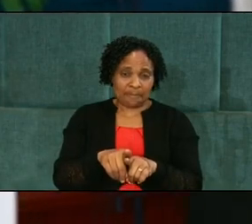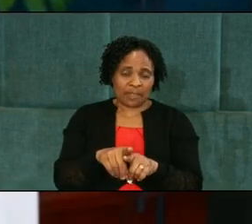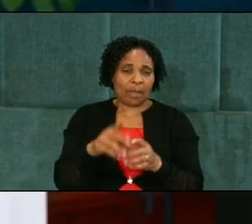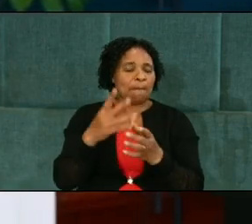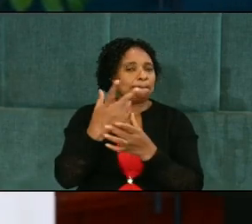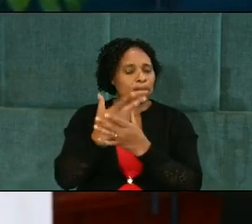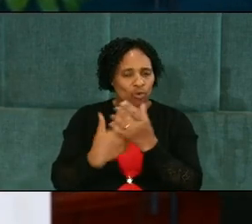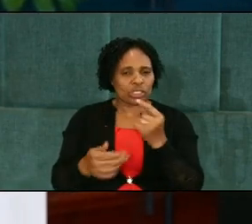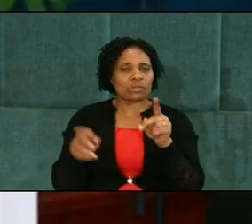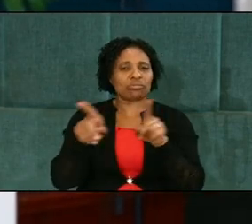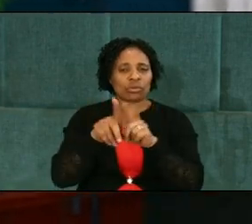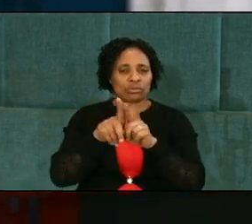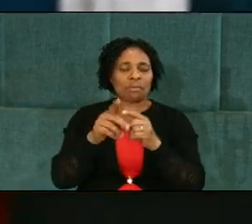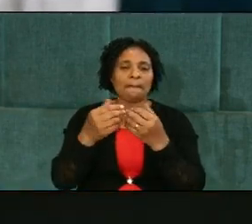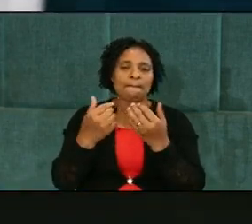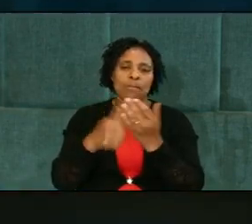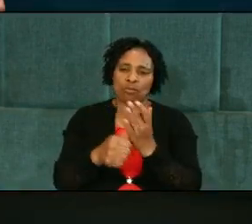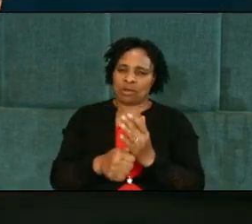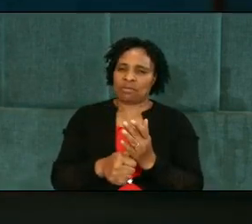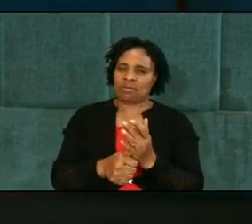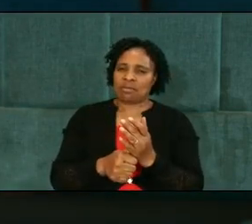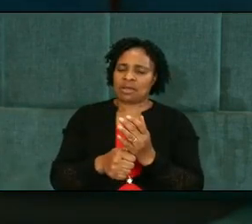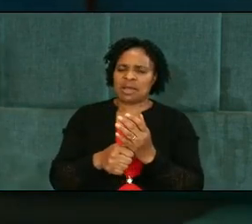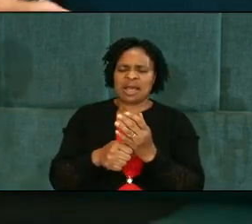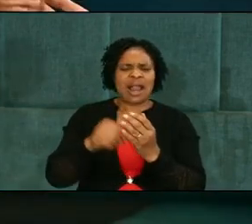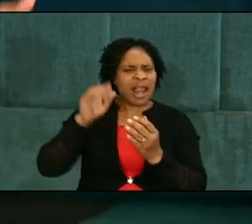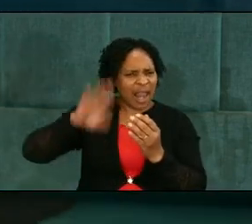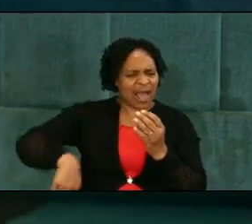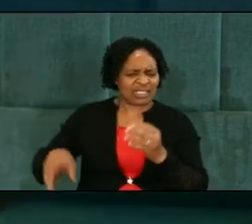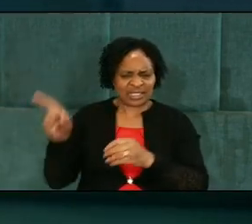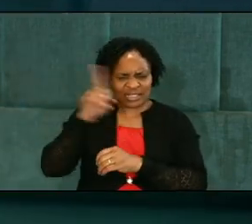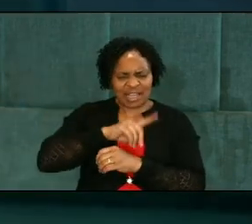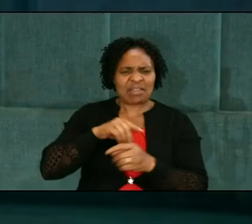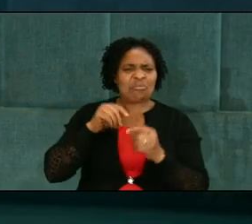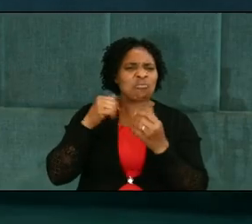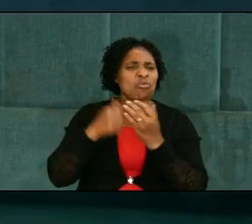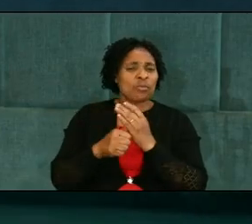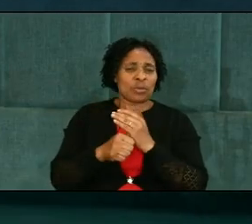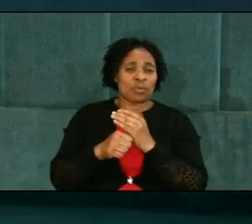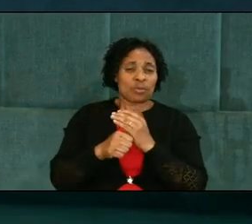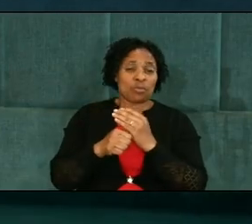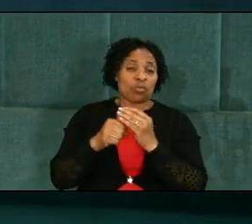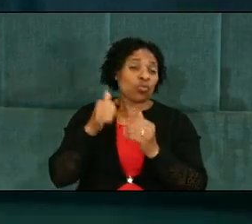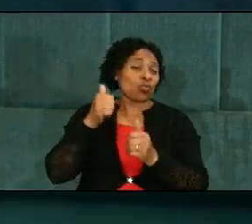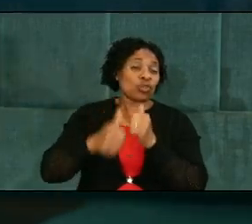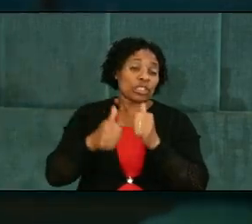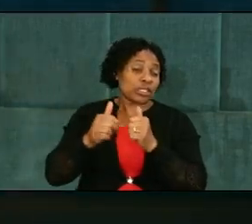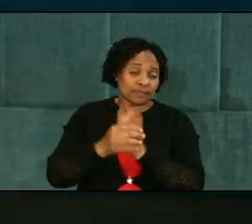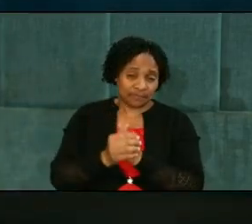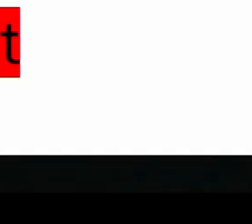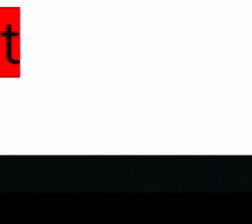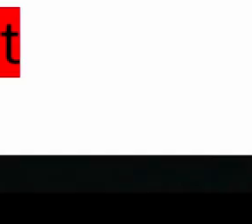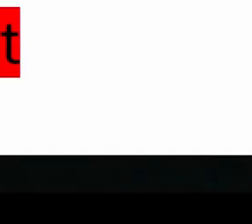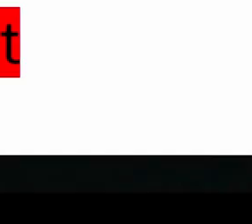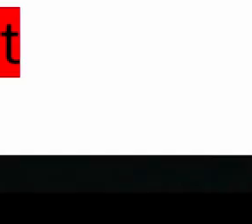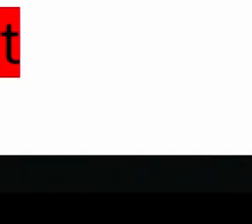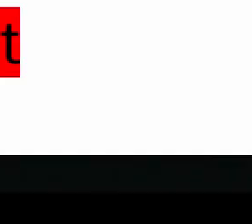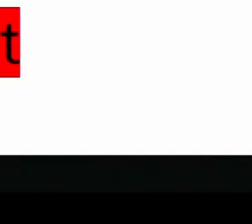Both have the same problem. It's a last day problem, a last day church problem. What's the problem? Well, both of